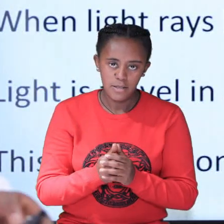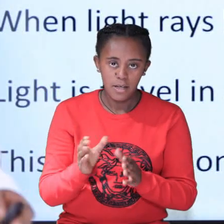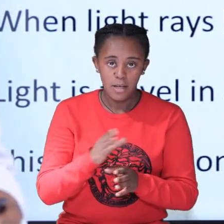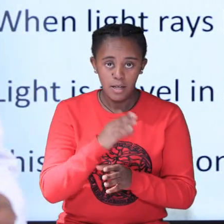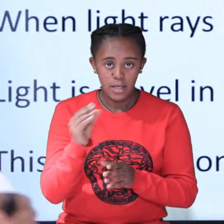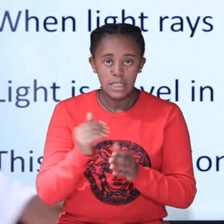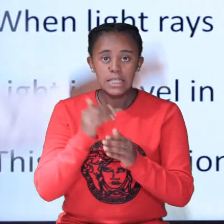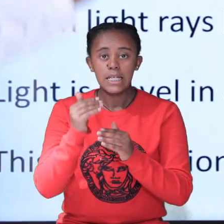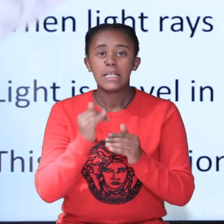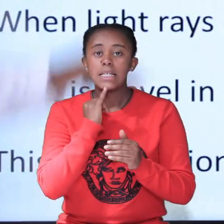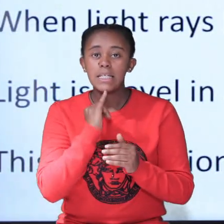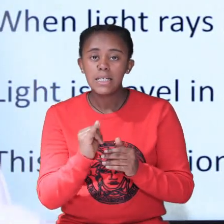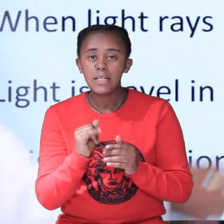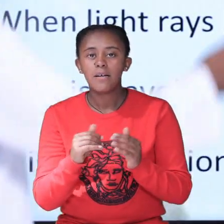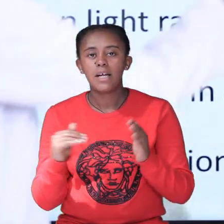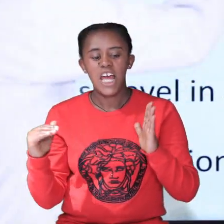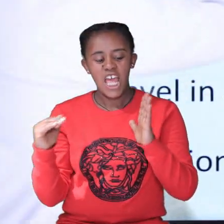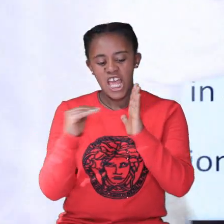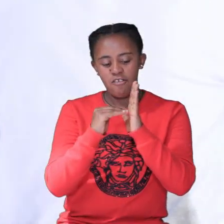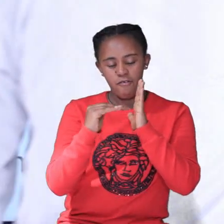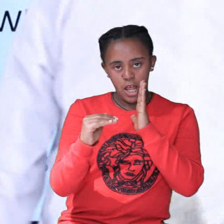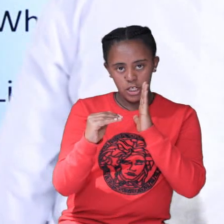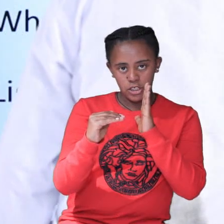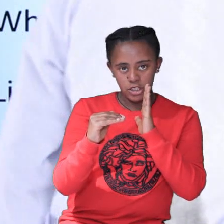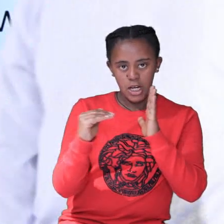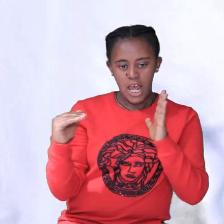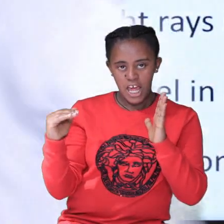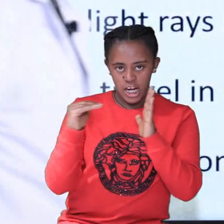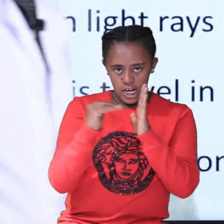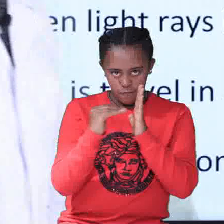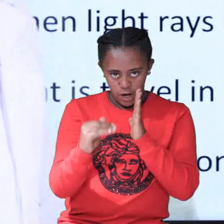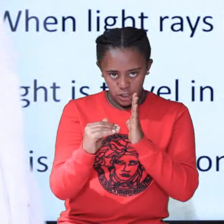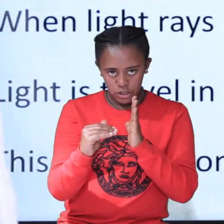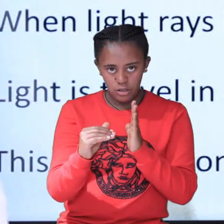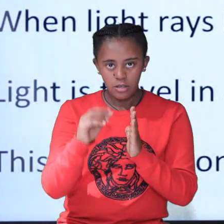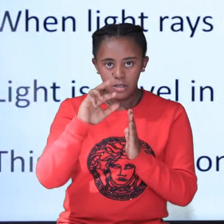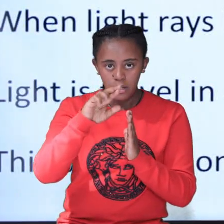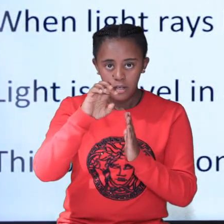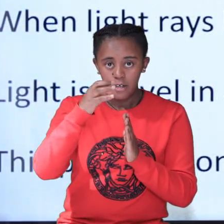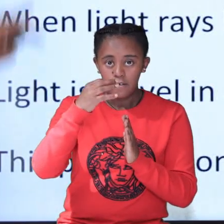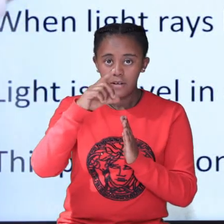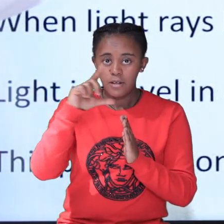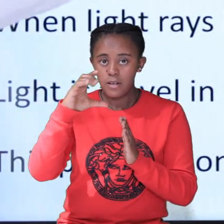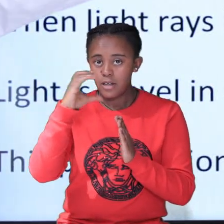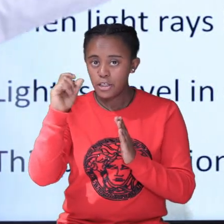And the next is reflection of lights. Reflection of light